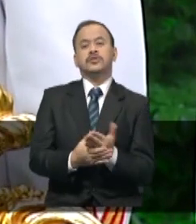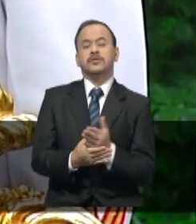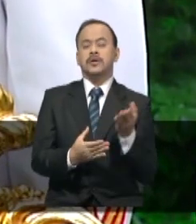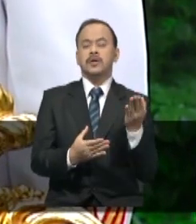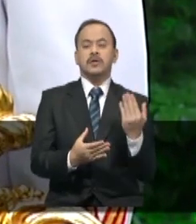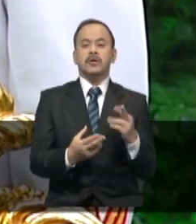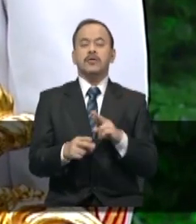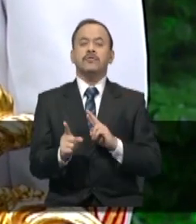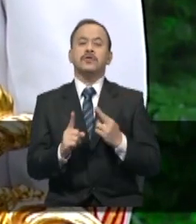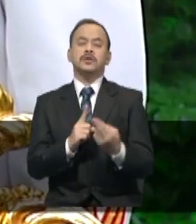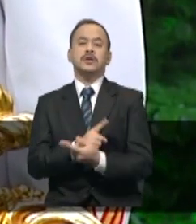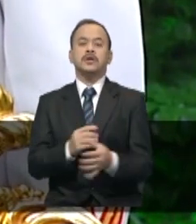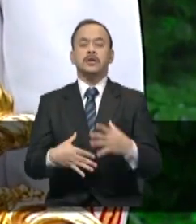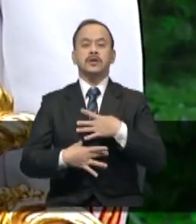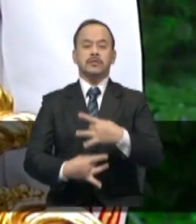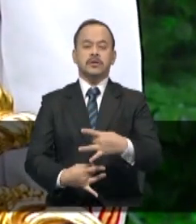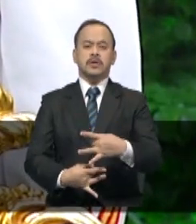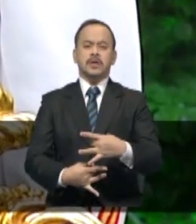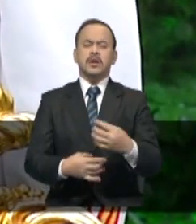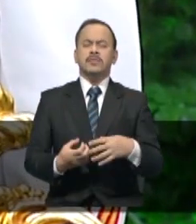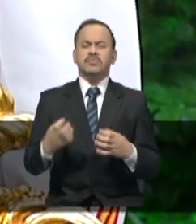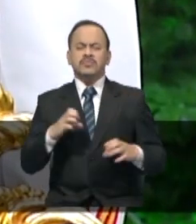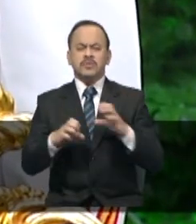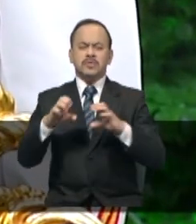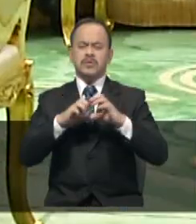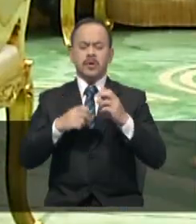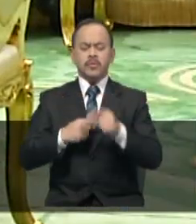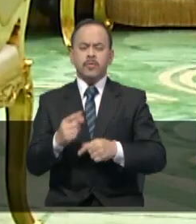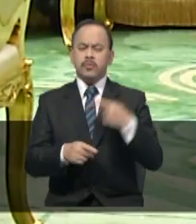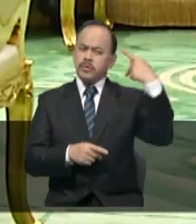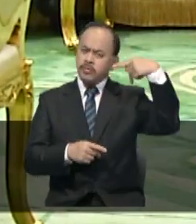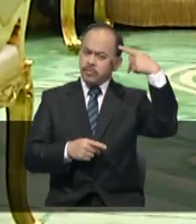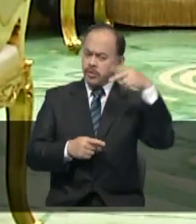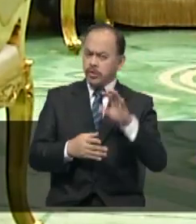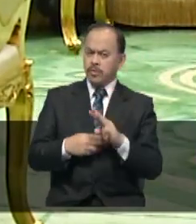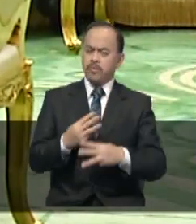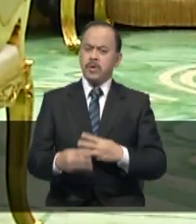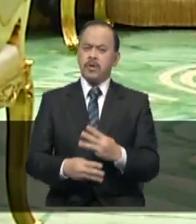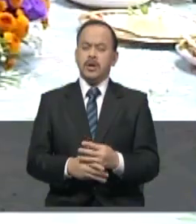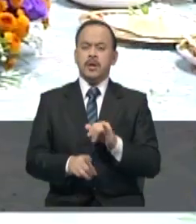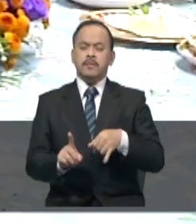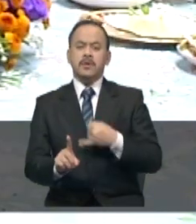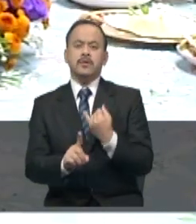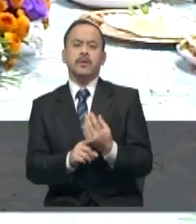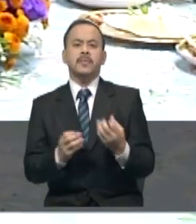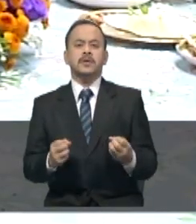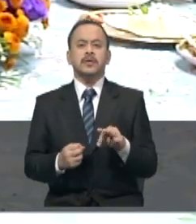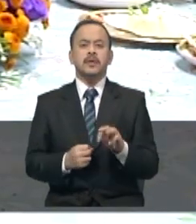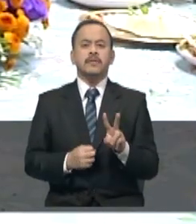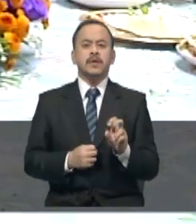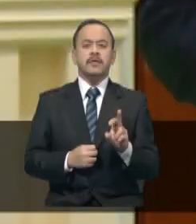in an increasingly complex geopolitical world impacted by major power